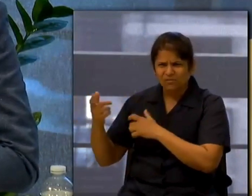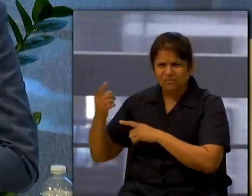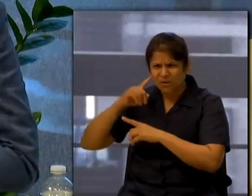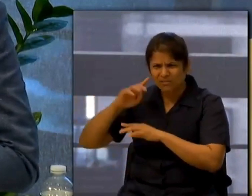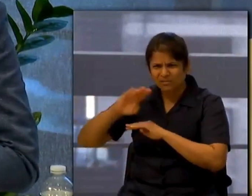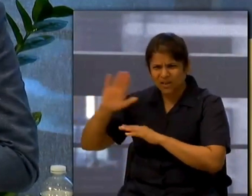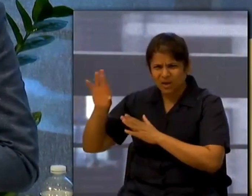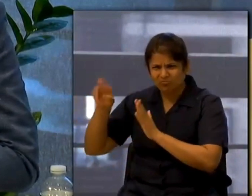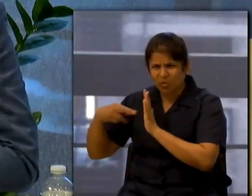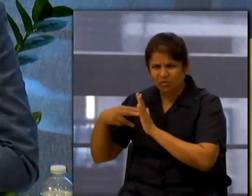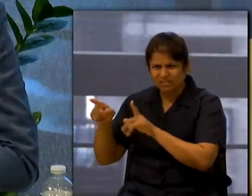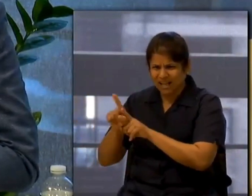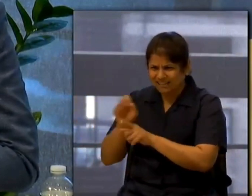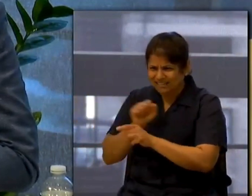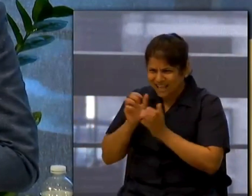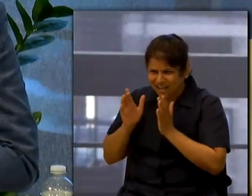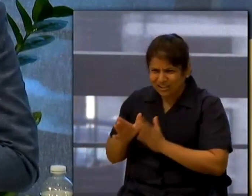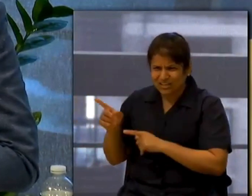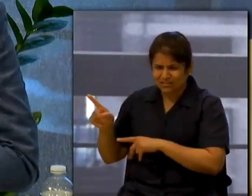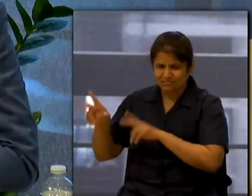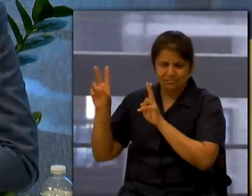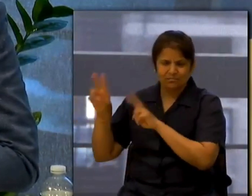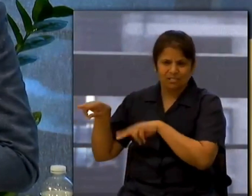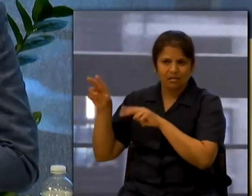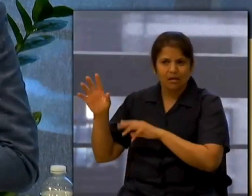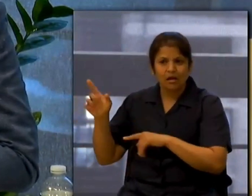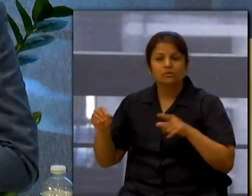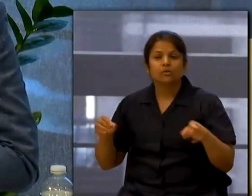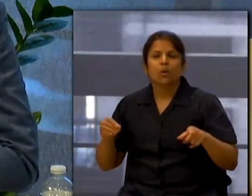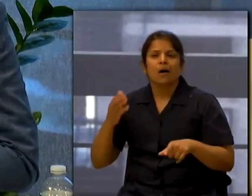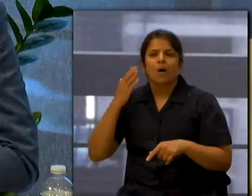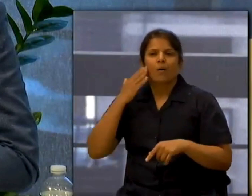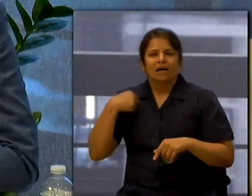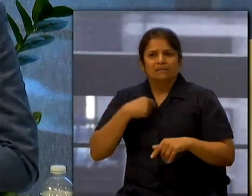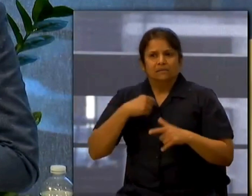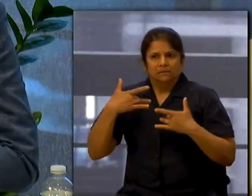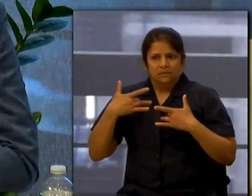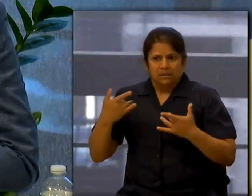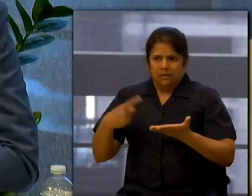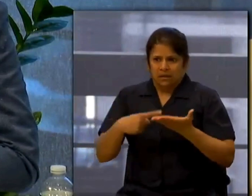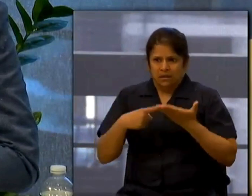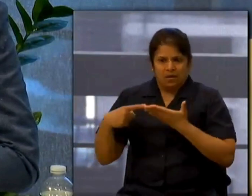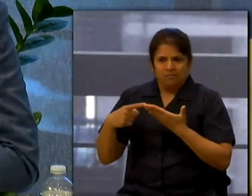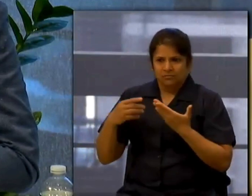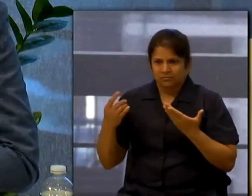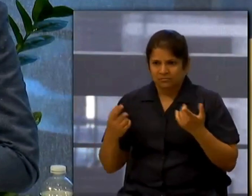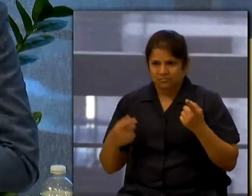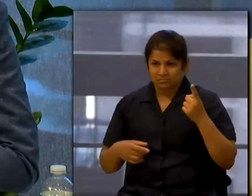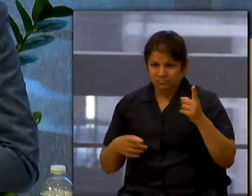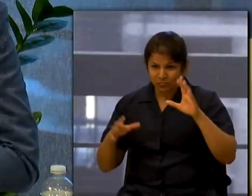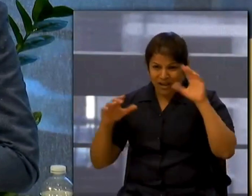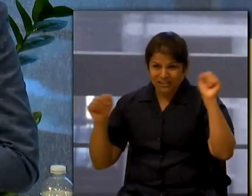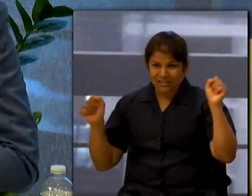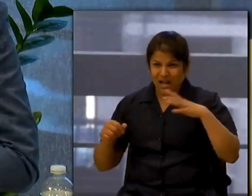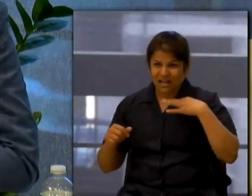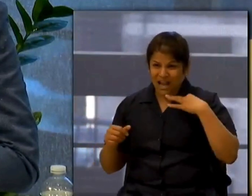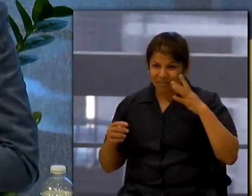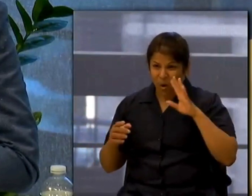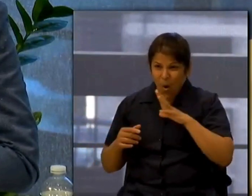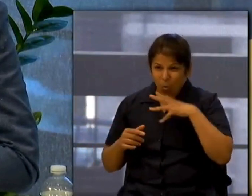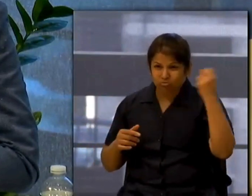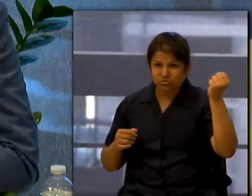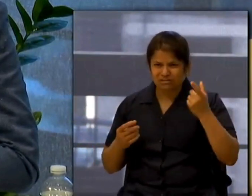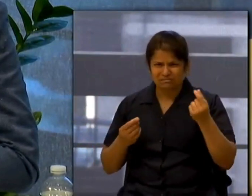course, the ongoing age discussion with our presidential candidates. I think it's a real